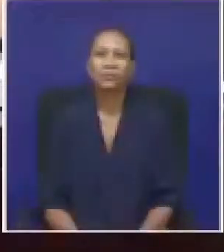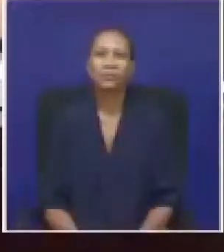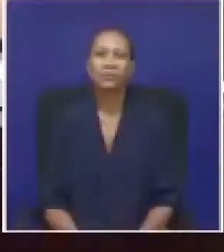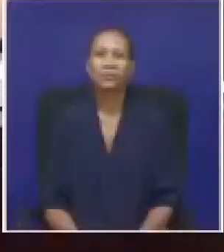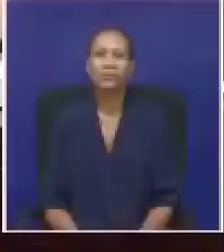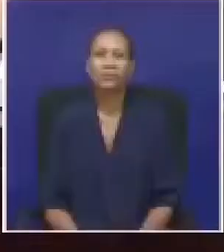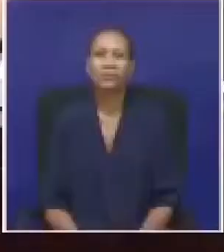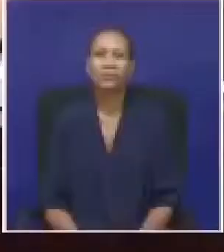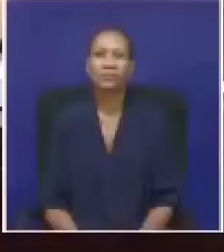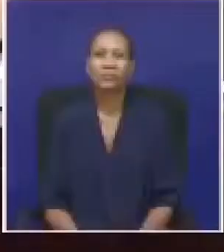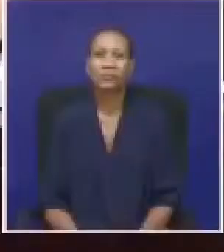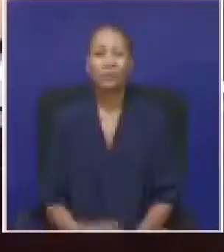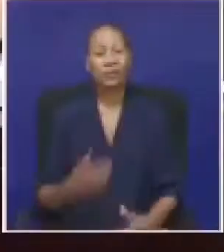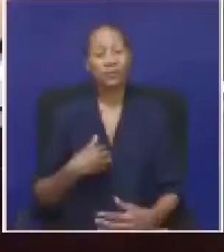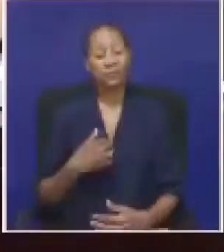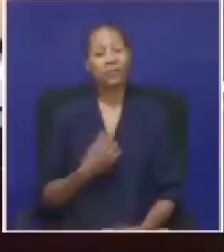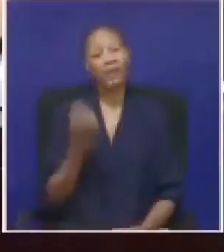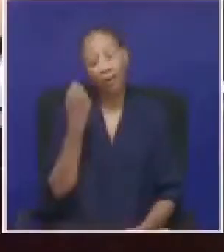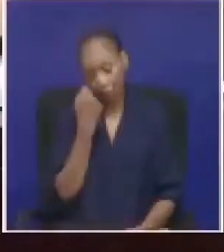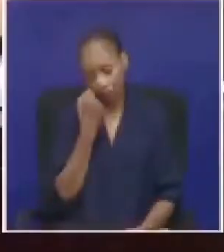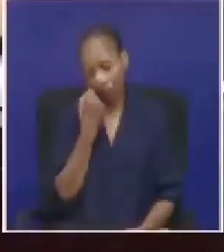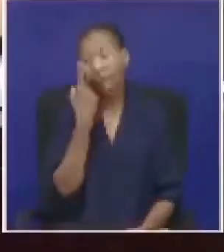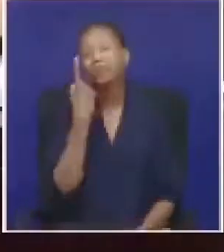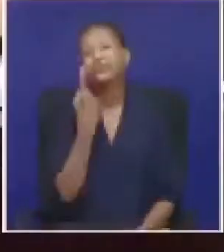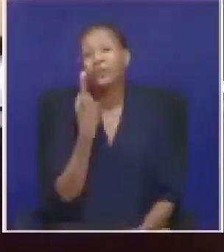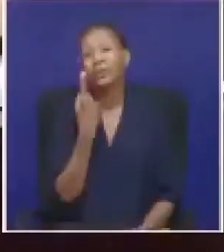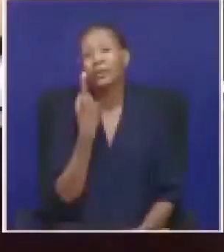So I understand, Honorable